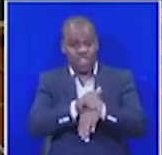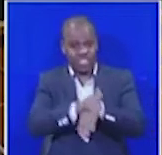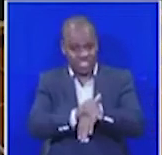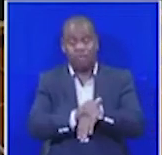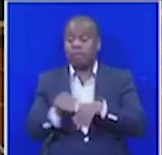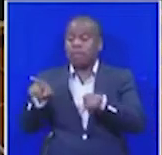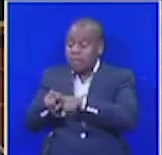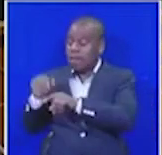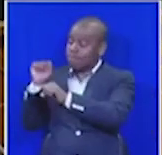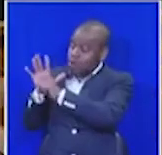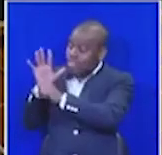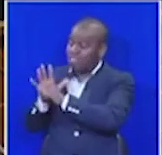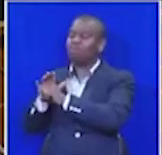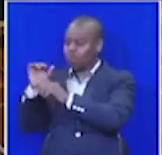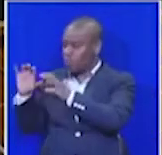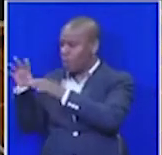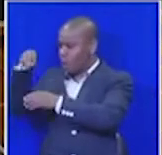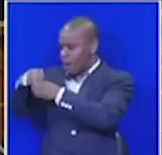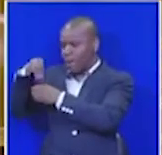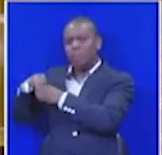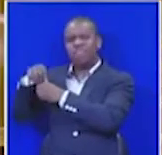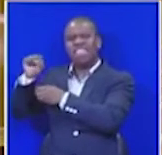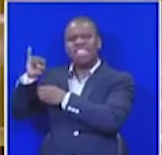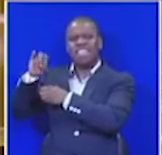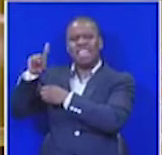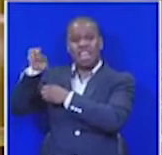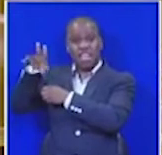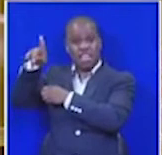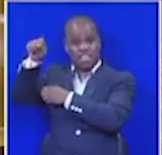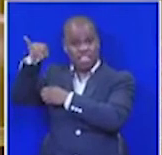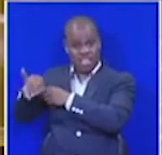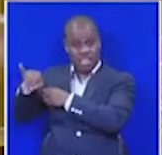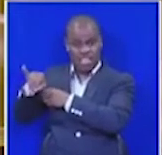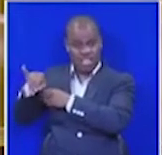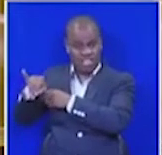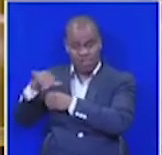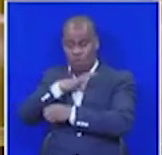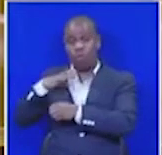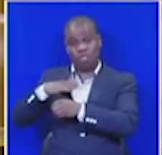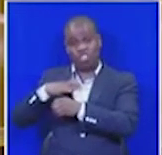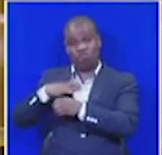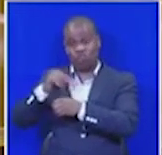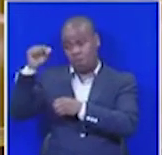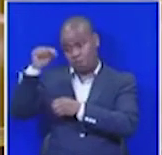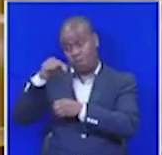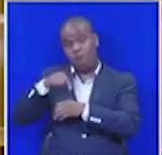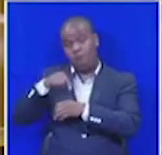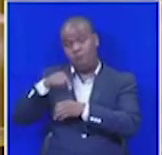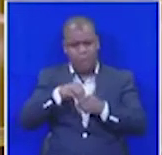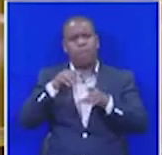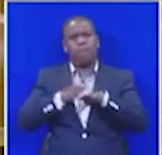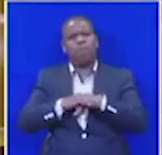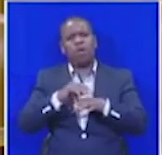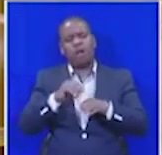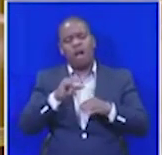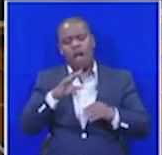Commission's whitewash report exonerating Mr. Zuma and his cronies from all wrongdoings in the arms scandal. It is the same